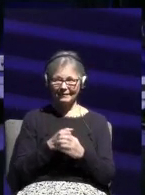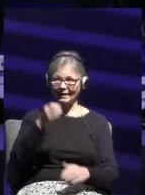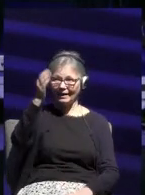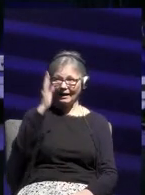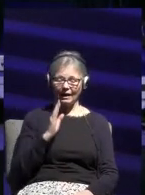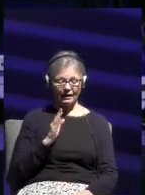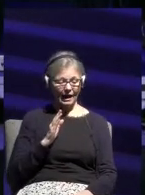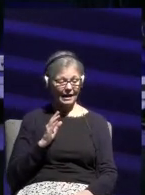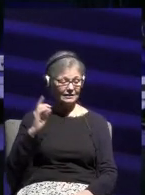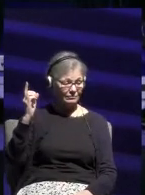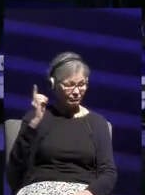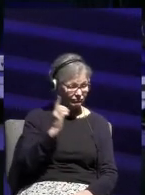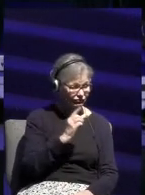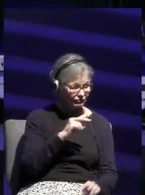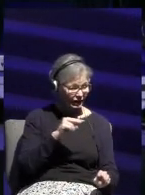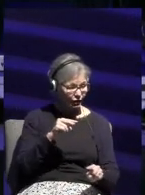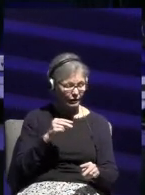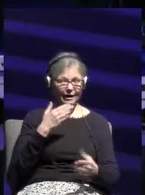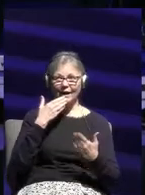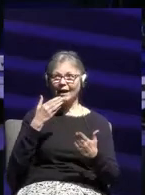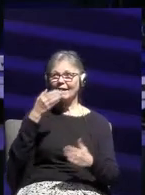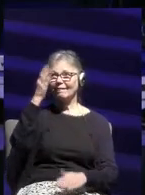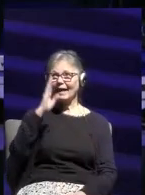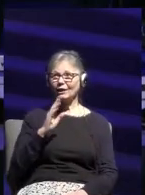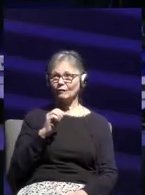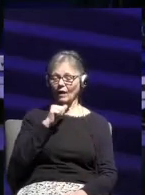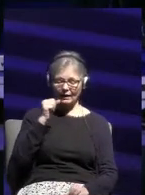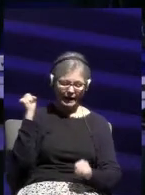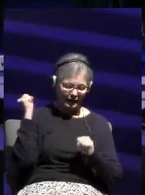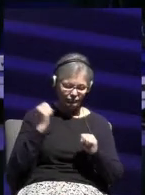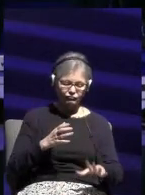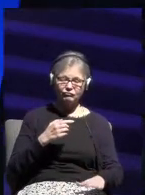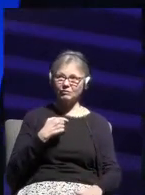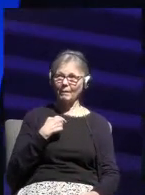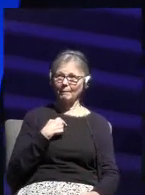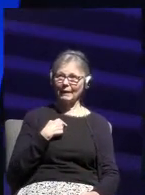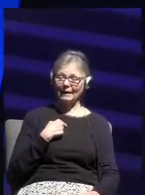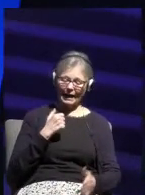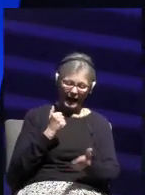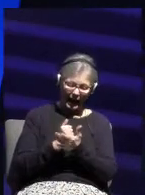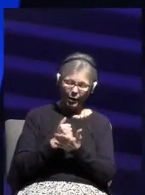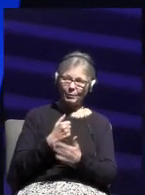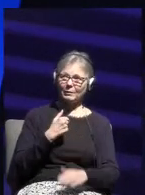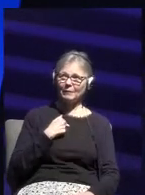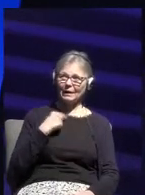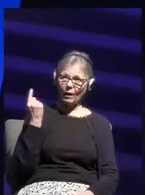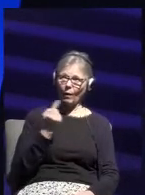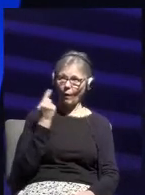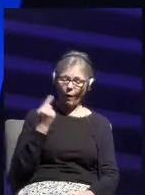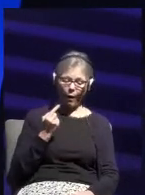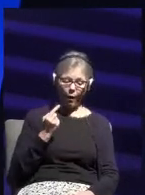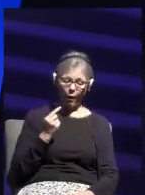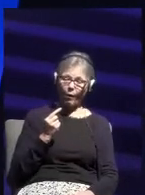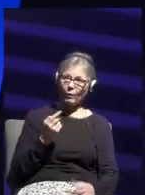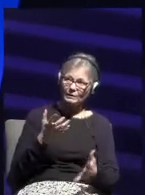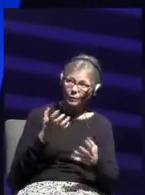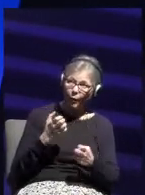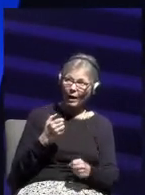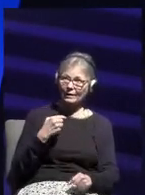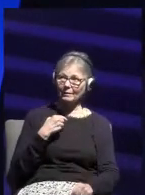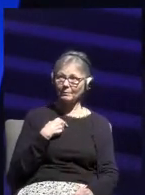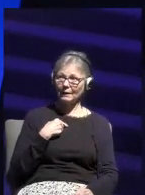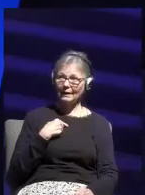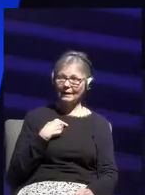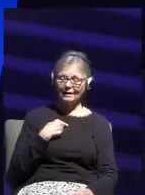to regain that. Thank you, Lord, for not giving up on us. Thank you, Lord, for always reaching for us. Thank you, Lord, for reaching for us